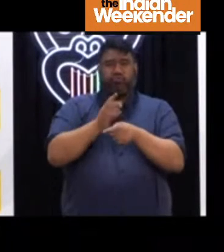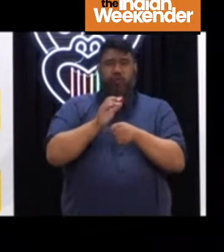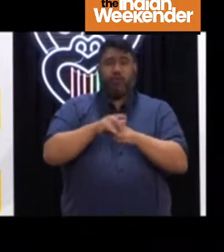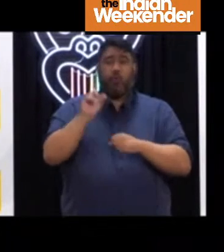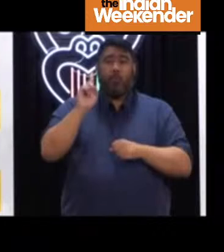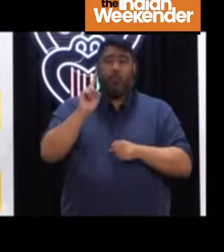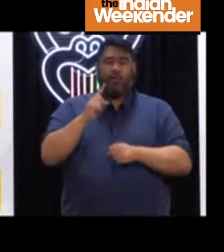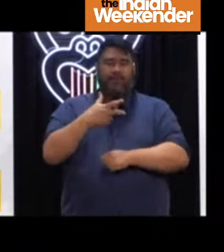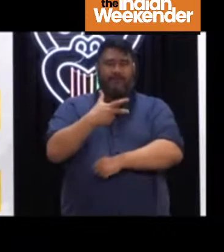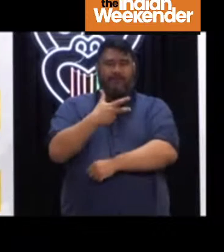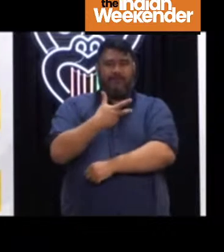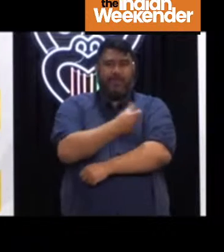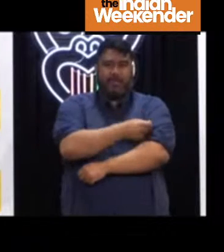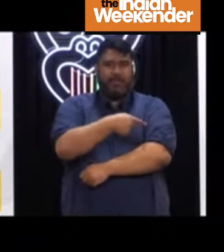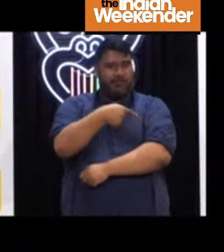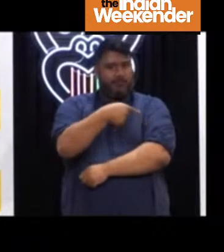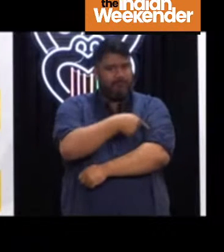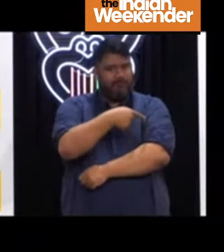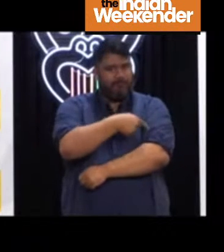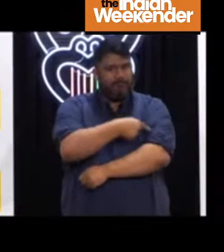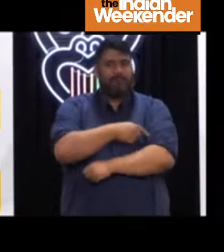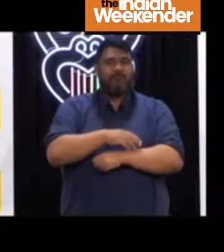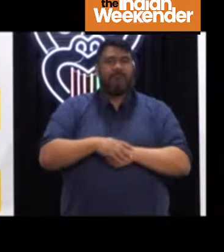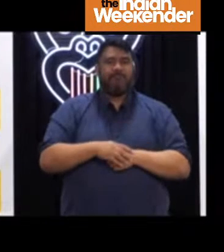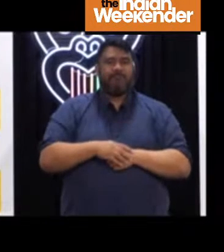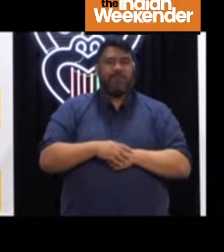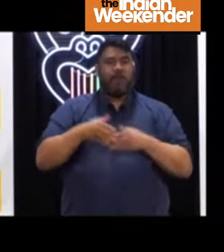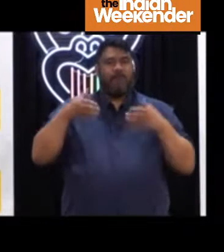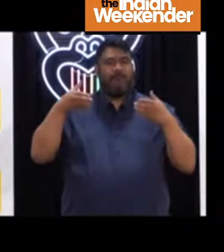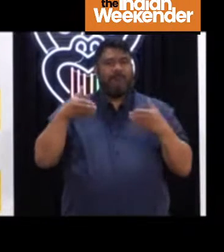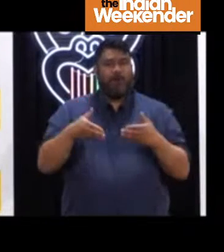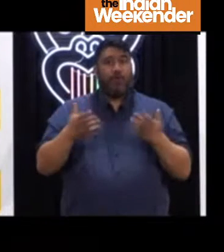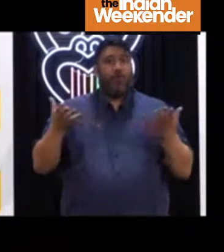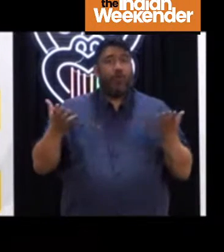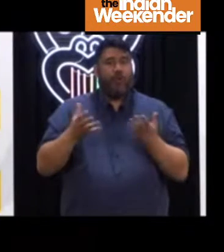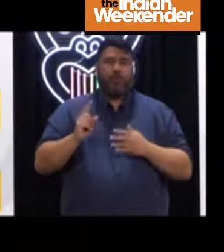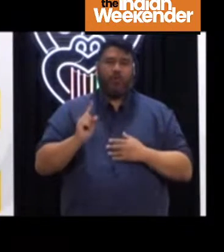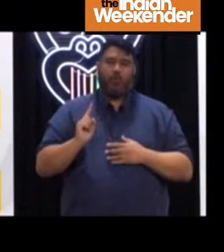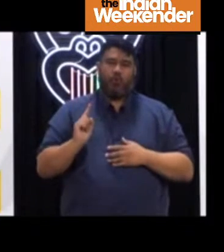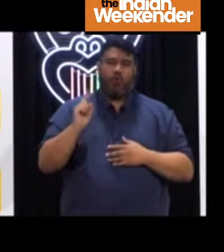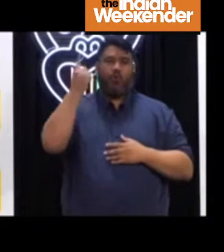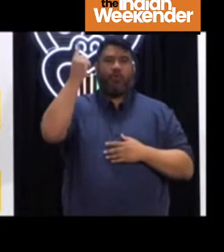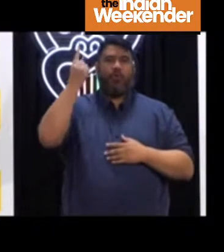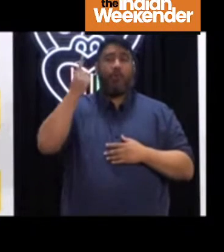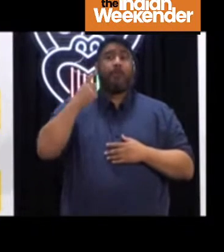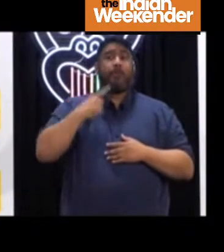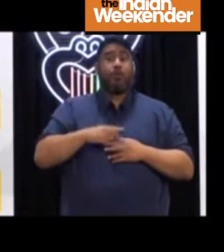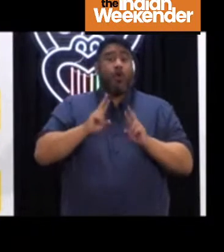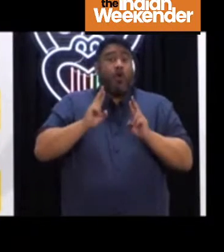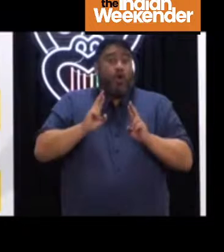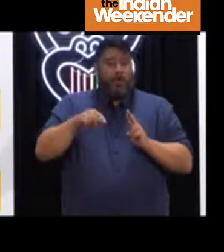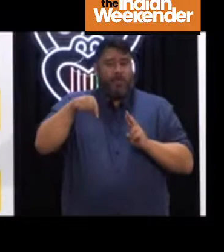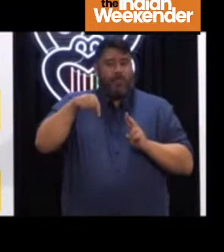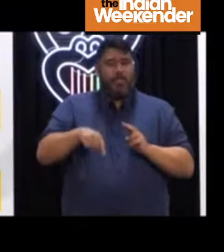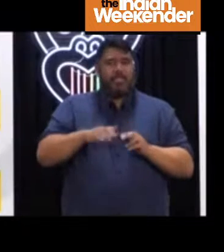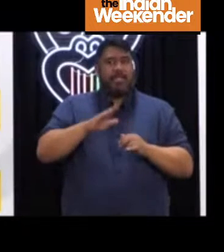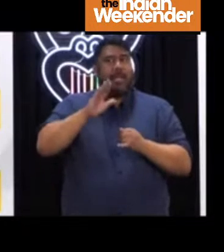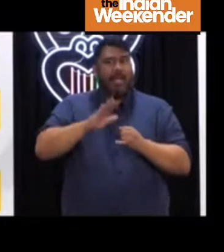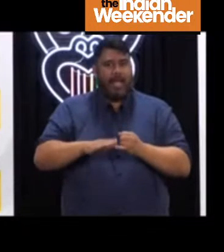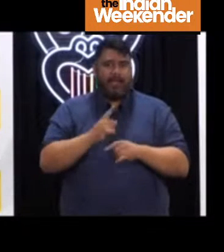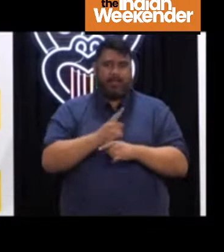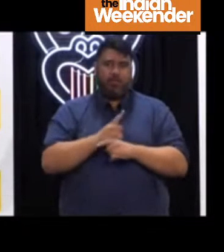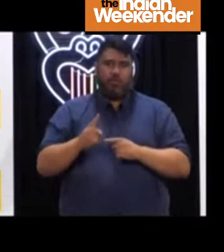with a particular focus on Tamaki Makaurau and what we intend to be their last week in level 4. As I